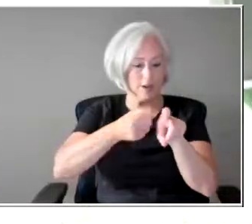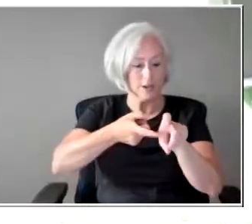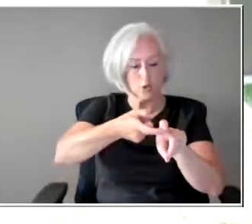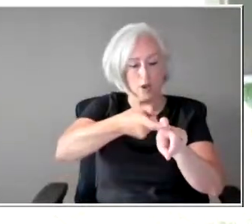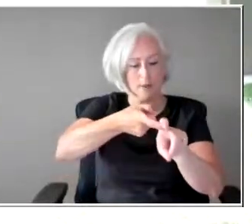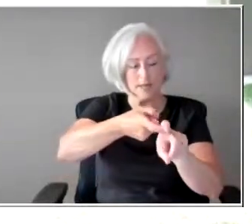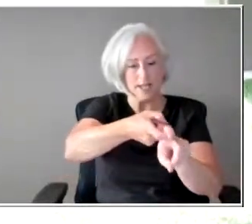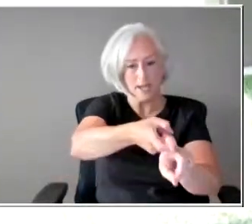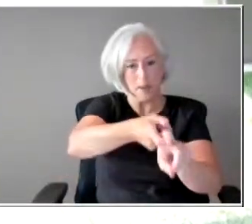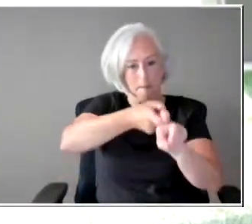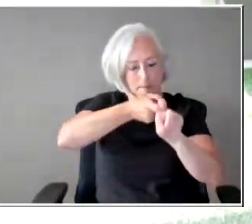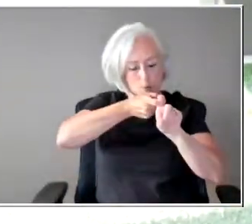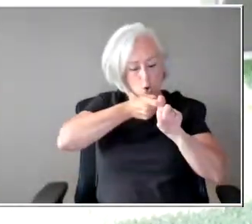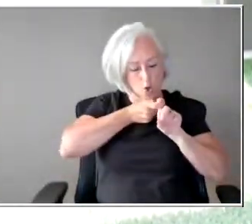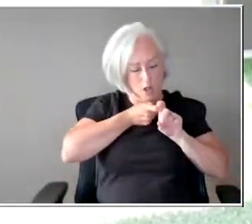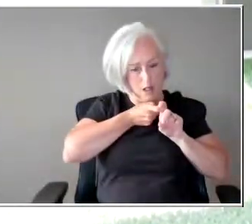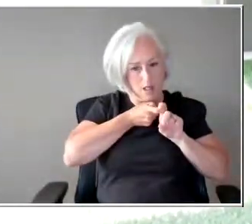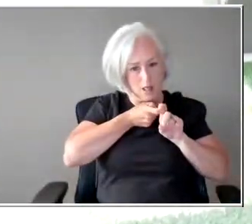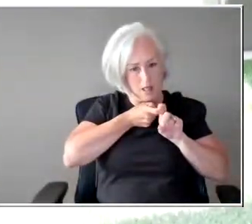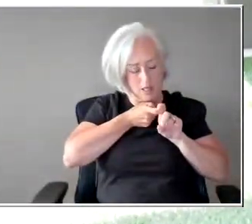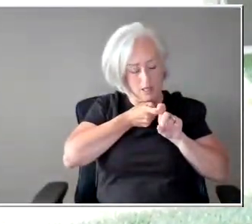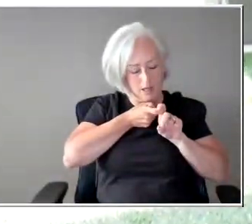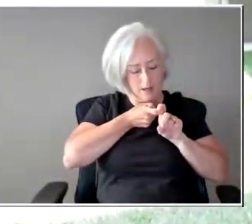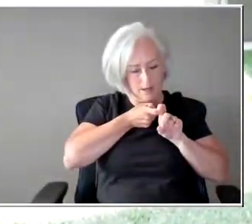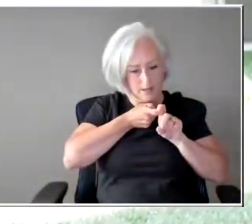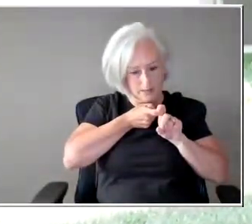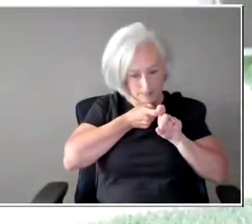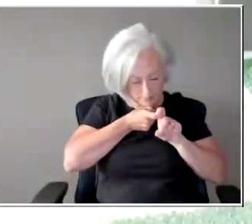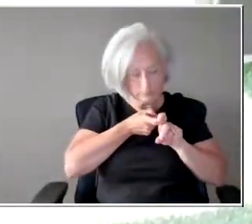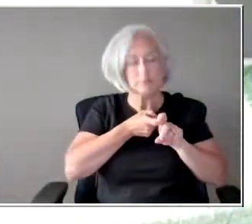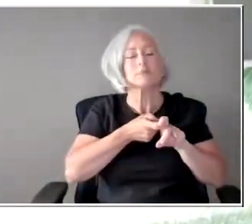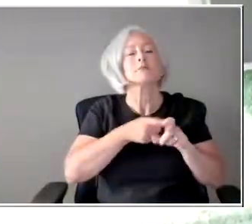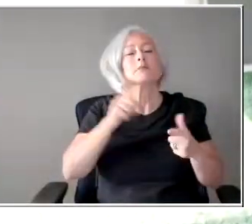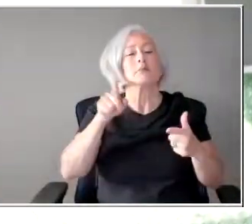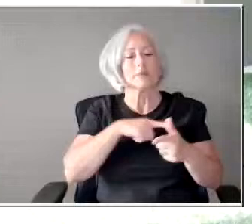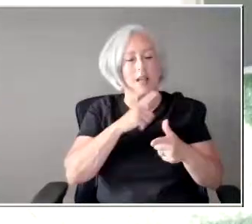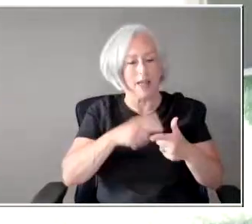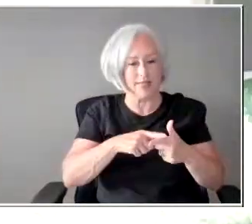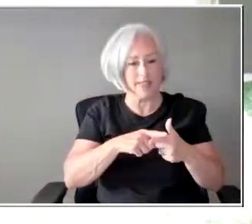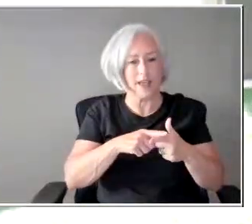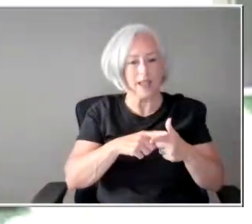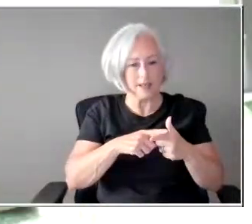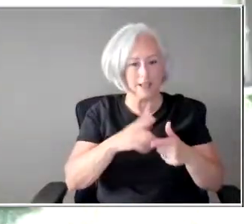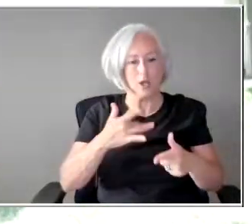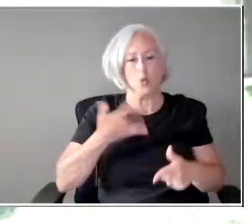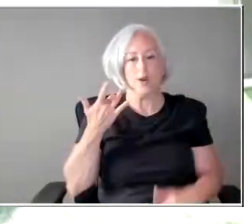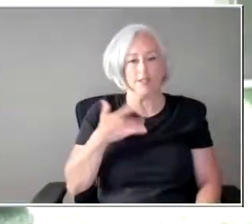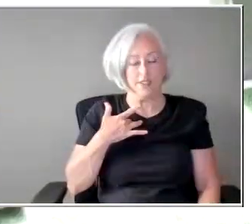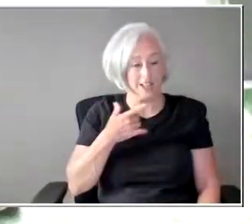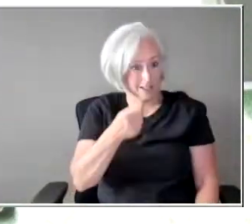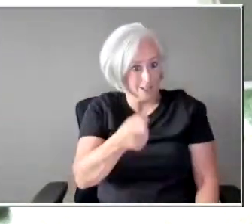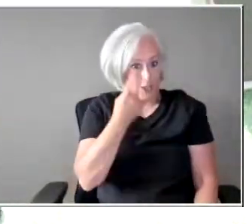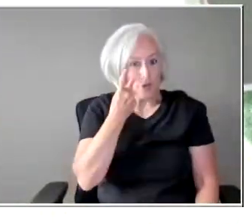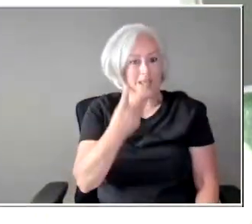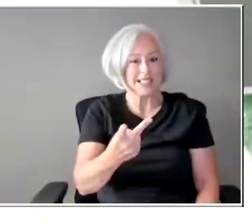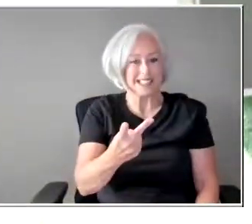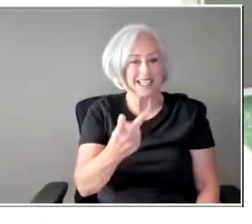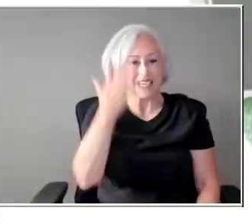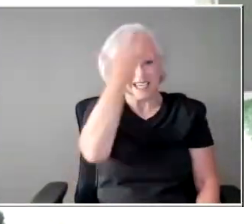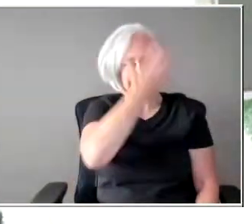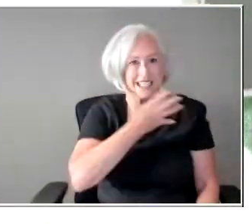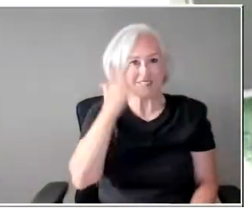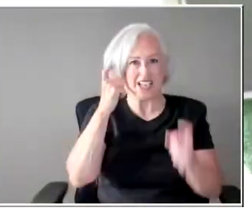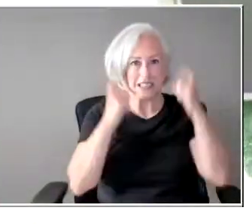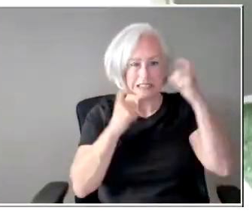front of that knee, and then you're going to pull it all the way up to your chest. And as we can see, his face just changed. That's how we